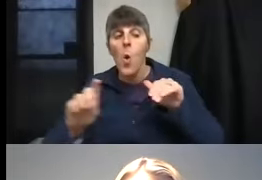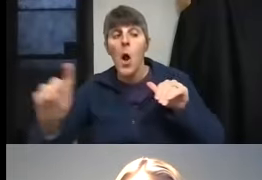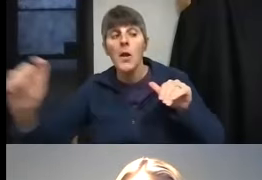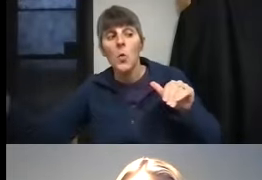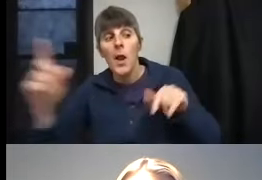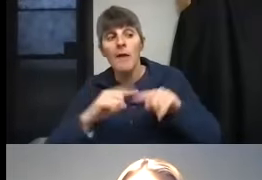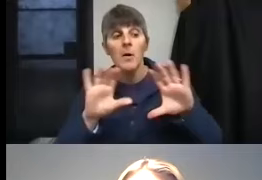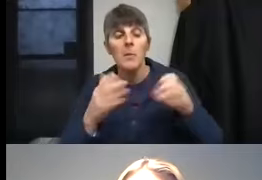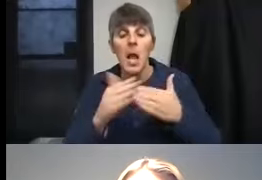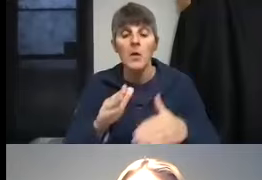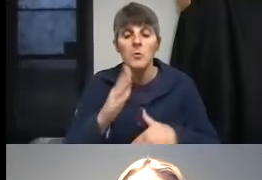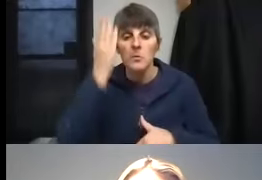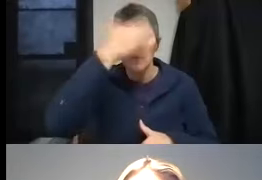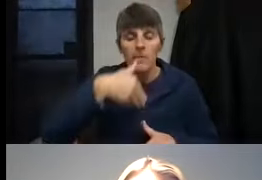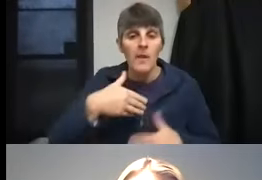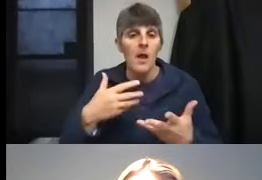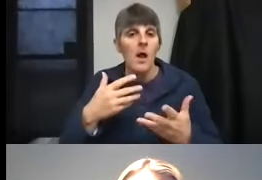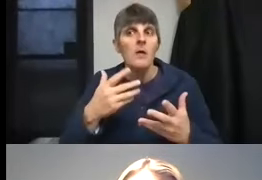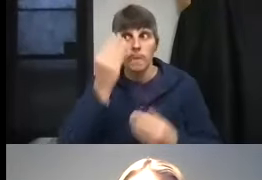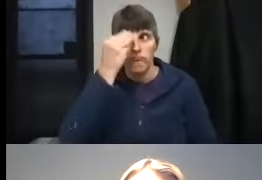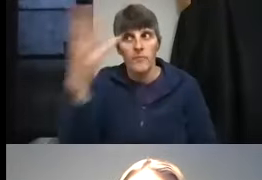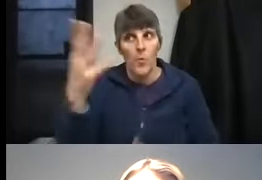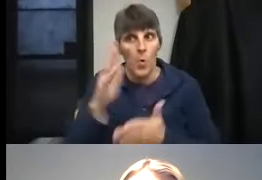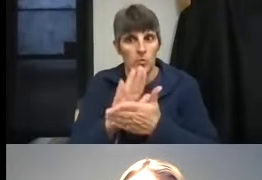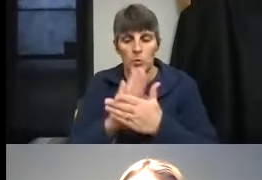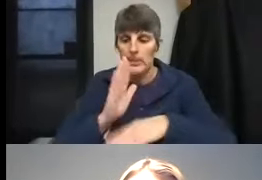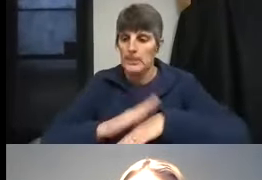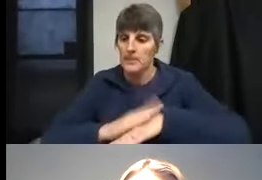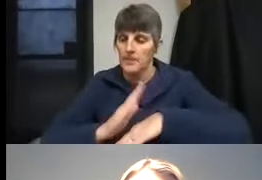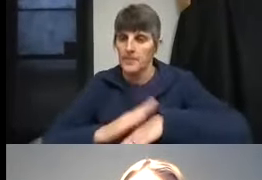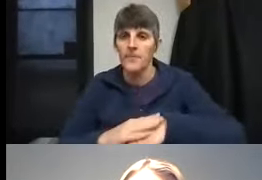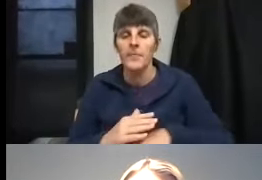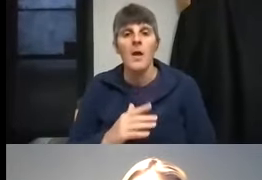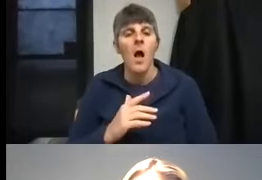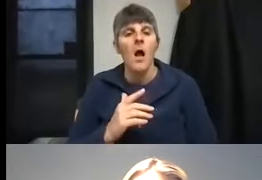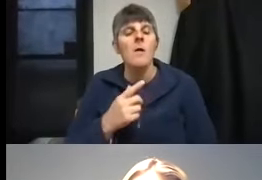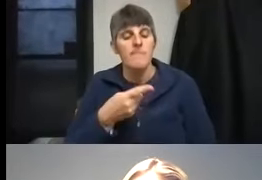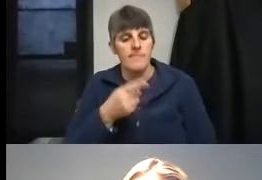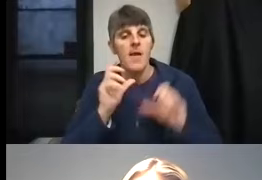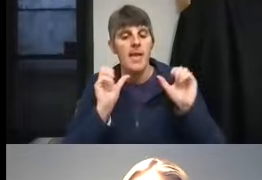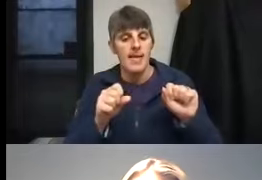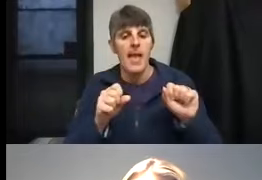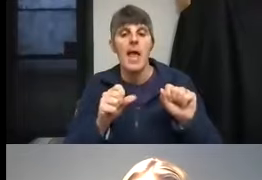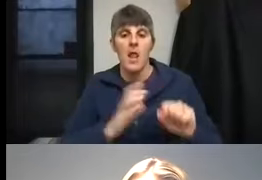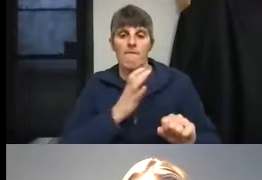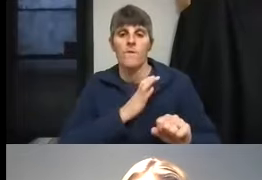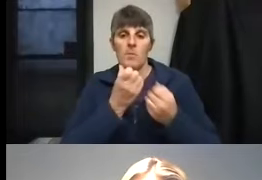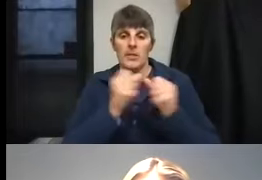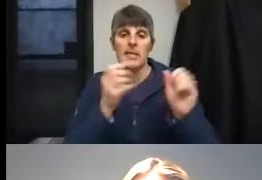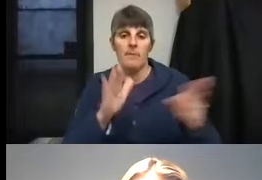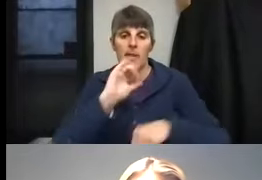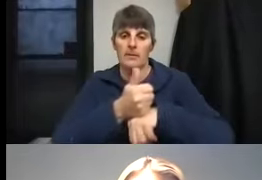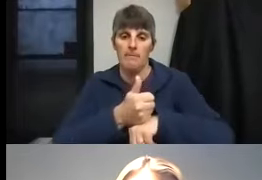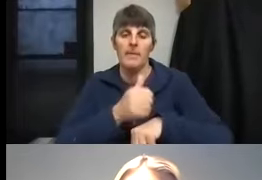or classrooms, certainly let the school know about this. They can put a formal safety plan in